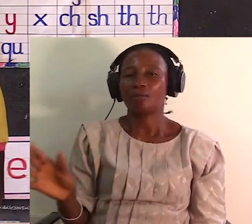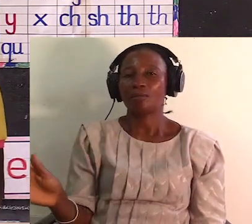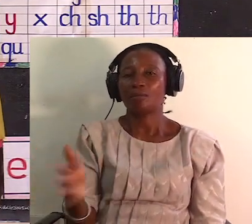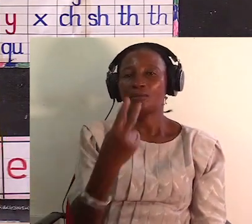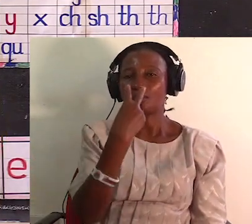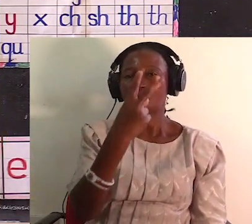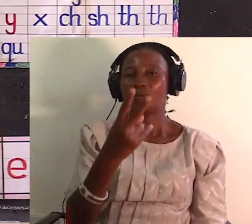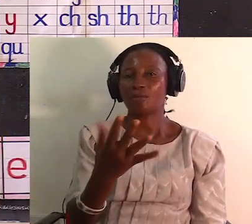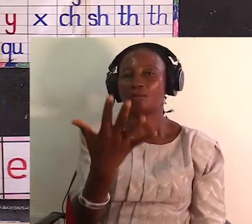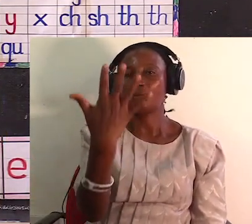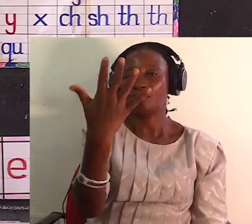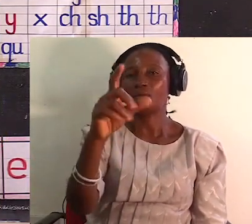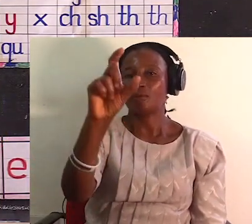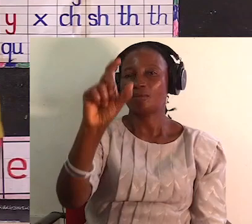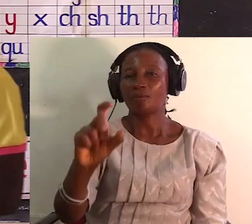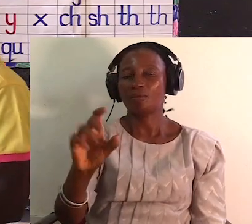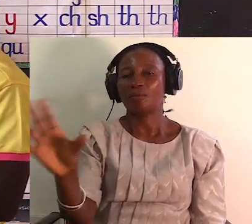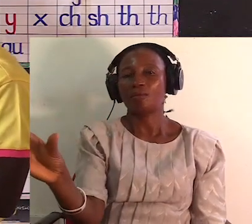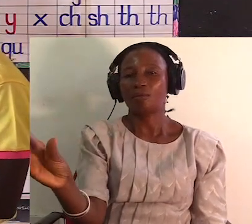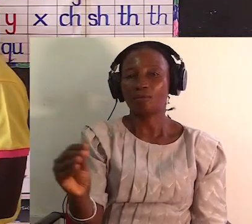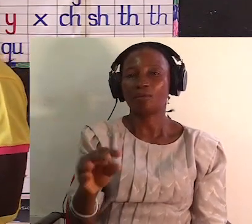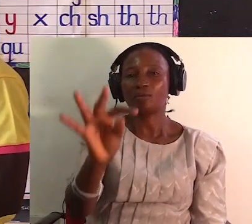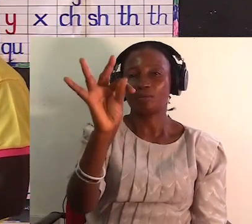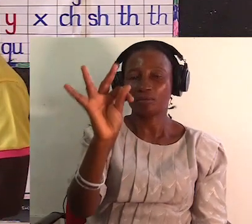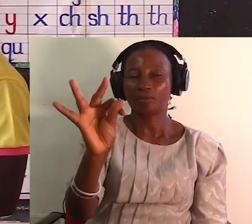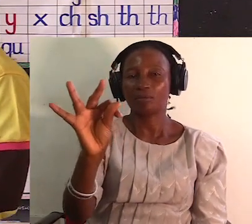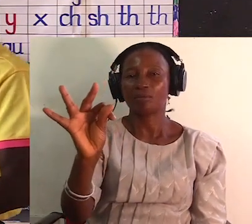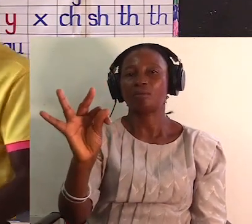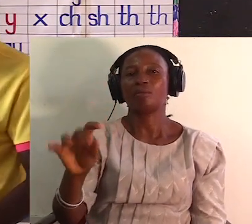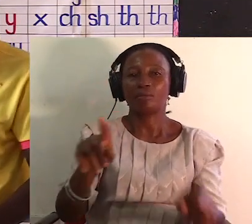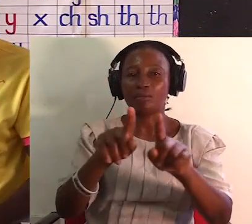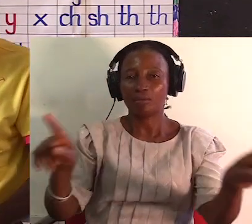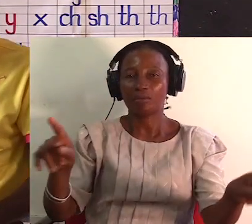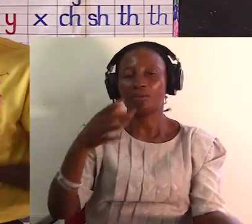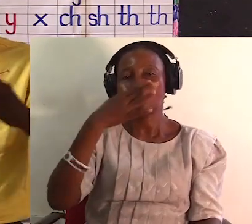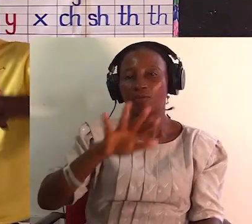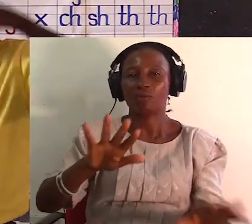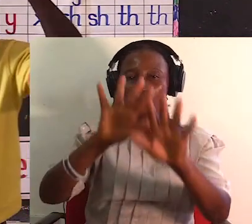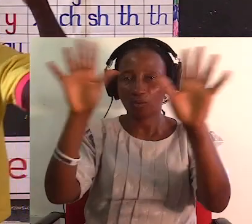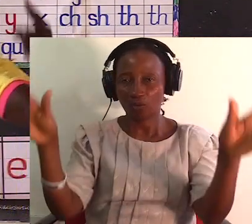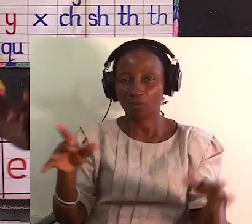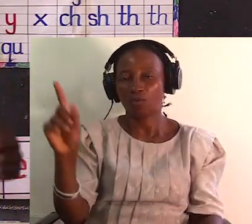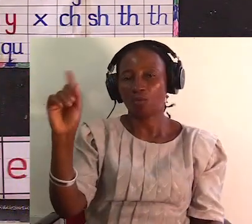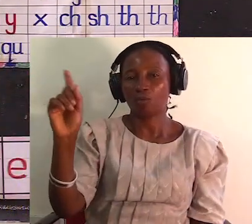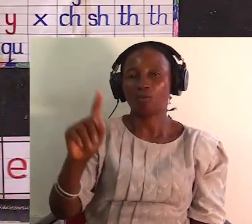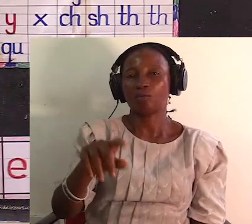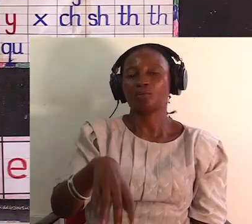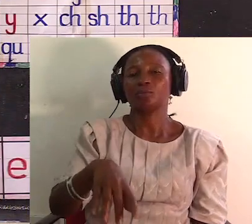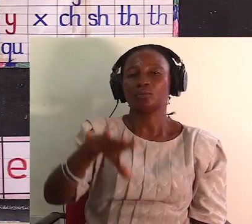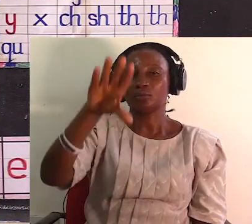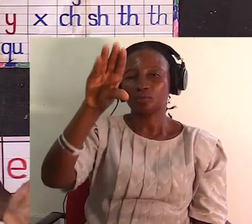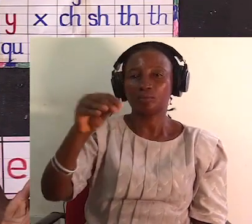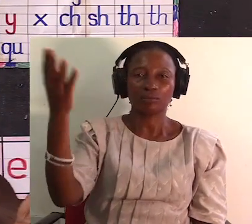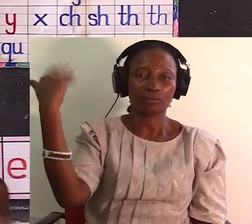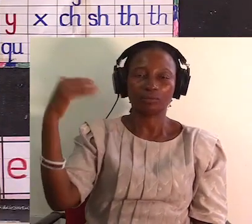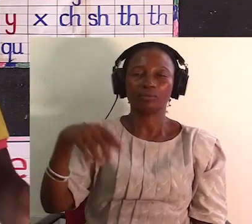words with f sound different from all what we did today. So I will expect you to